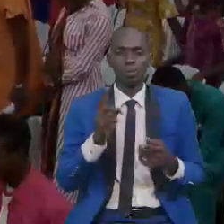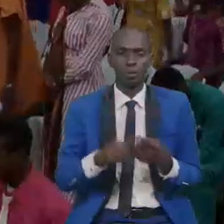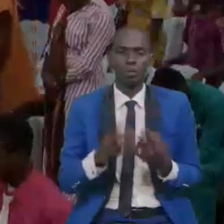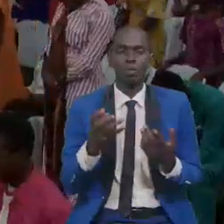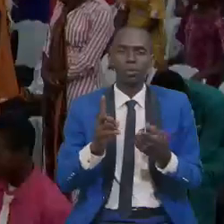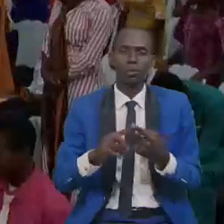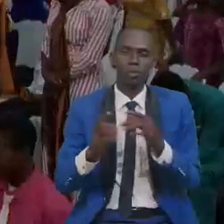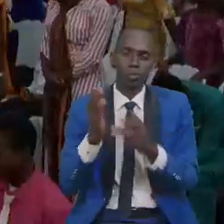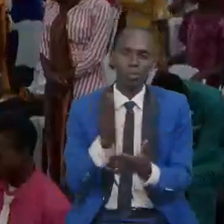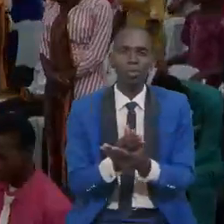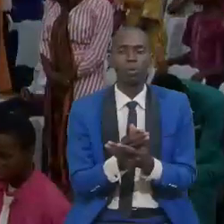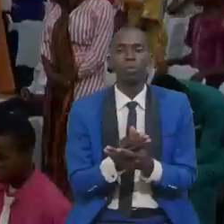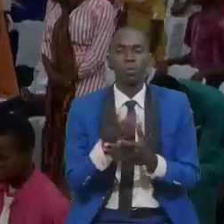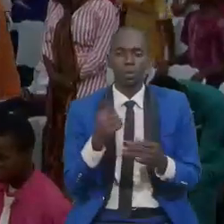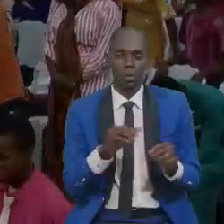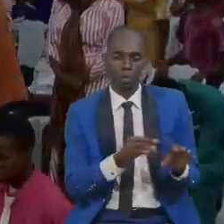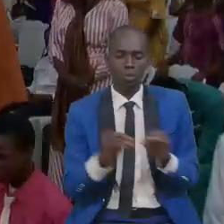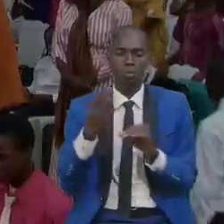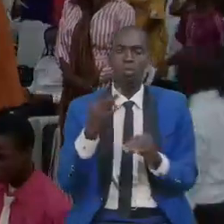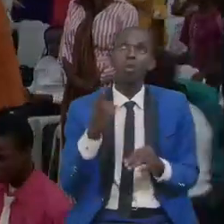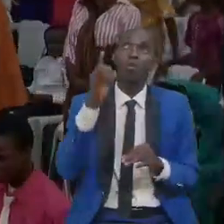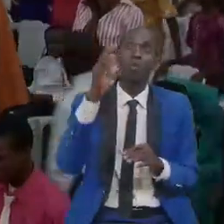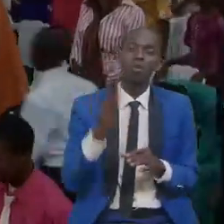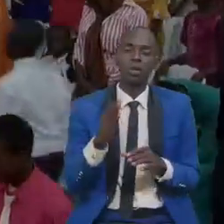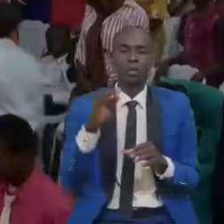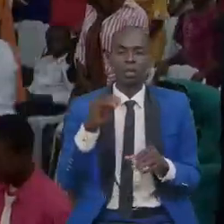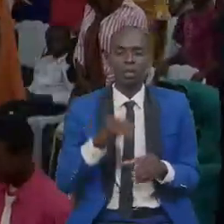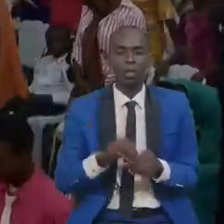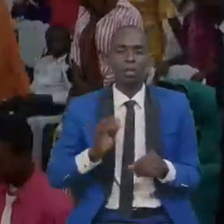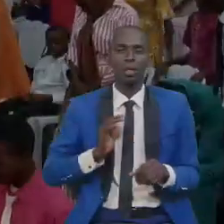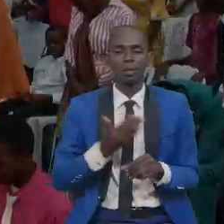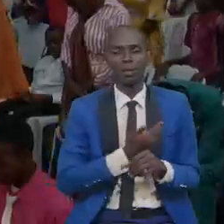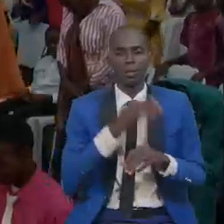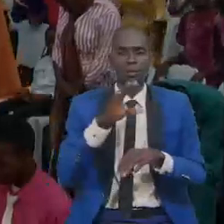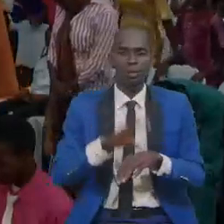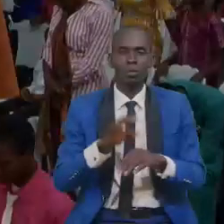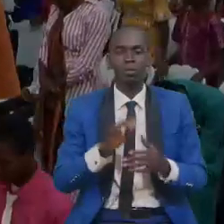the move of God in our church